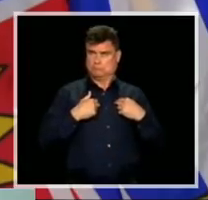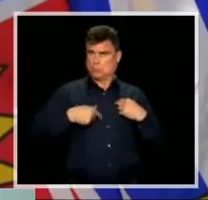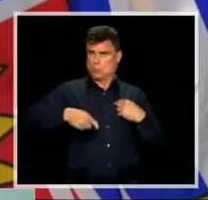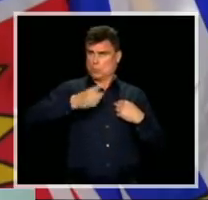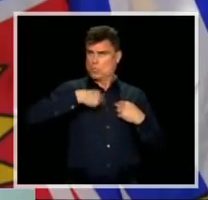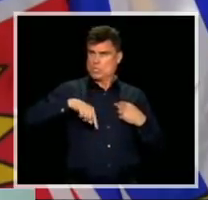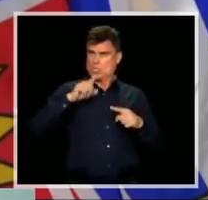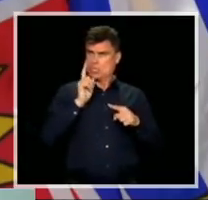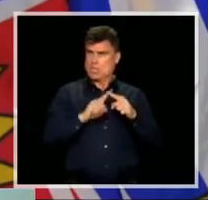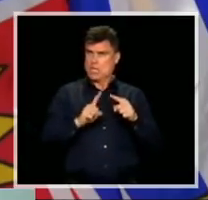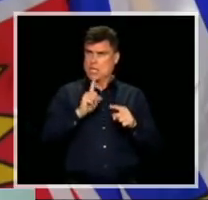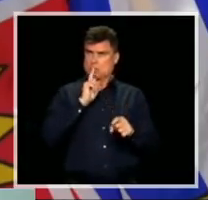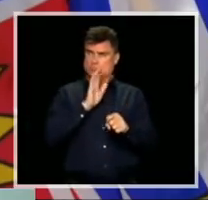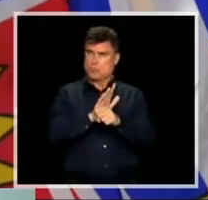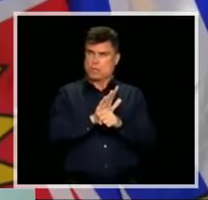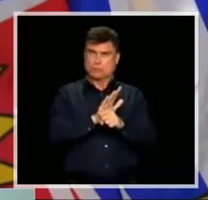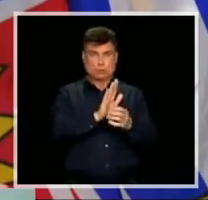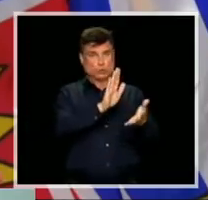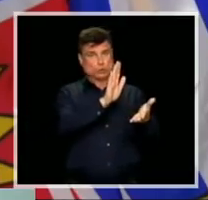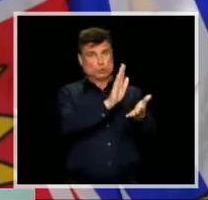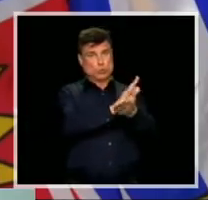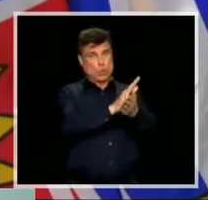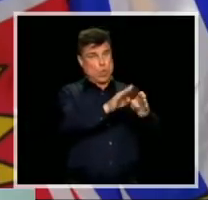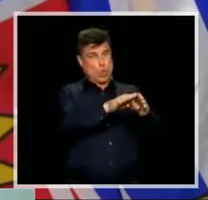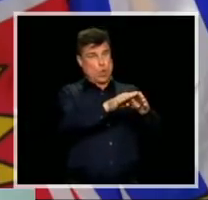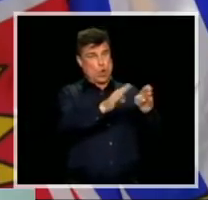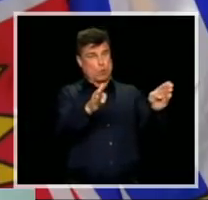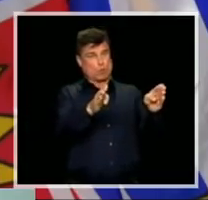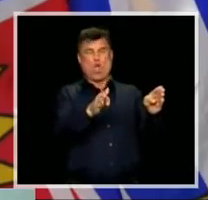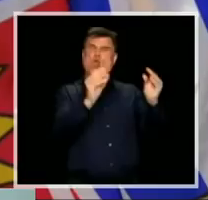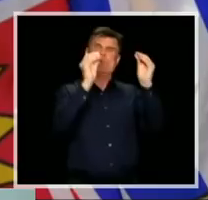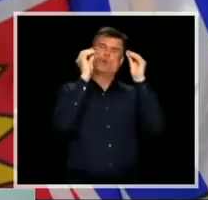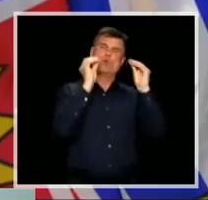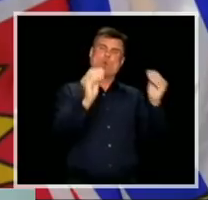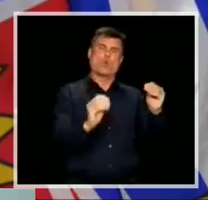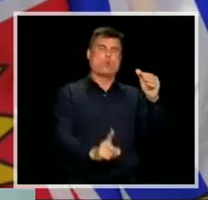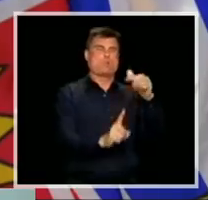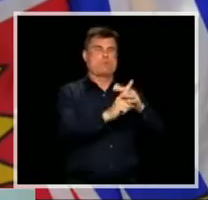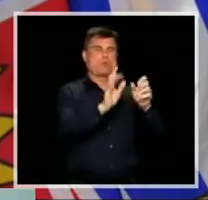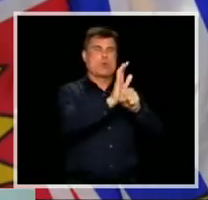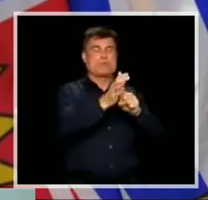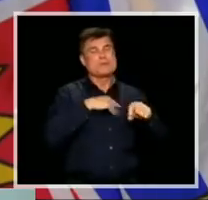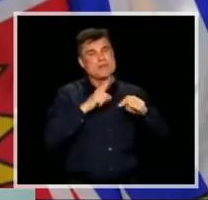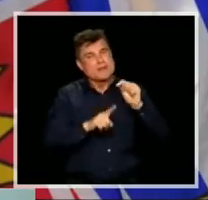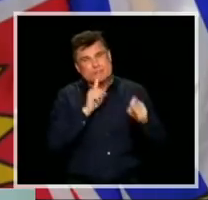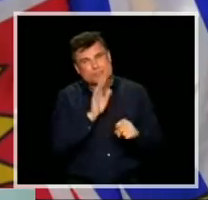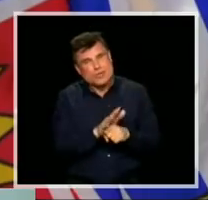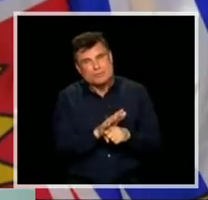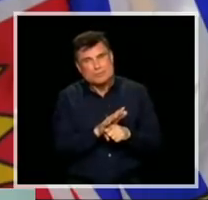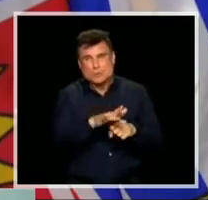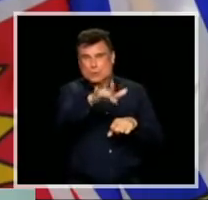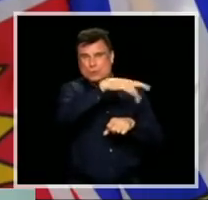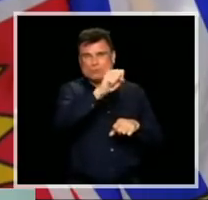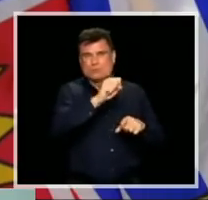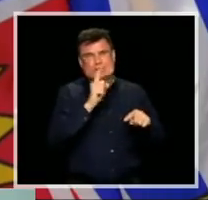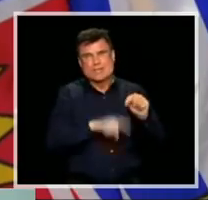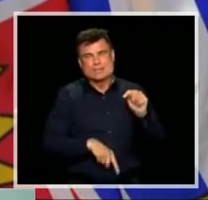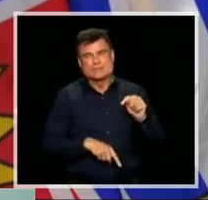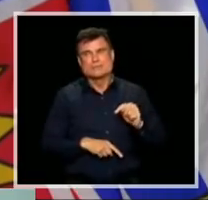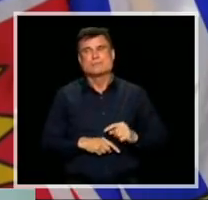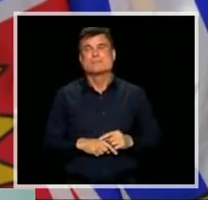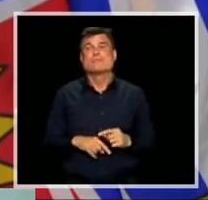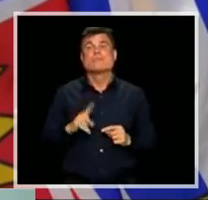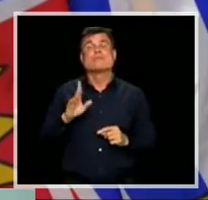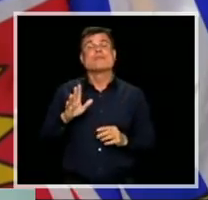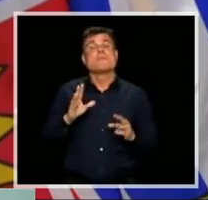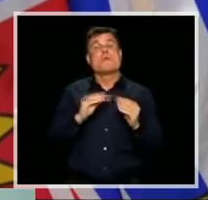And that reduces the risk, like every other person who's been going to work as well. Those are the things that we know prevent you from getting sick,